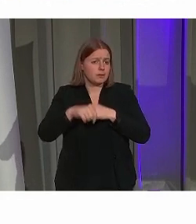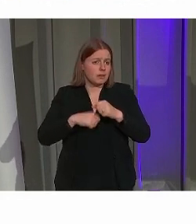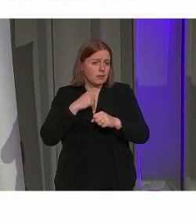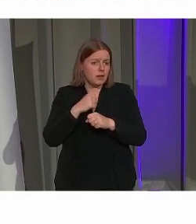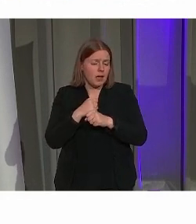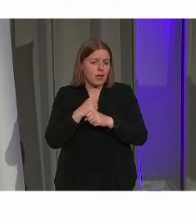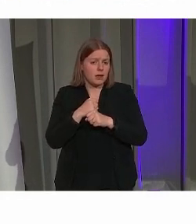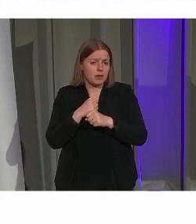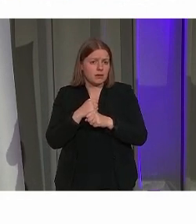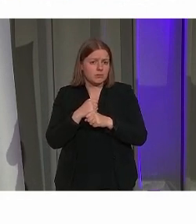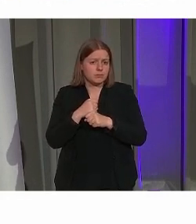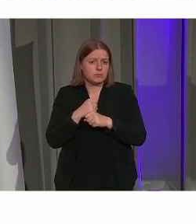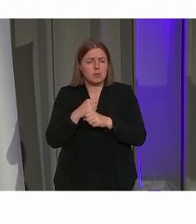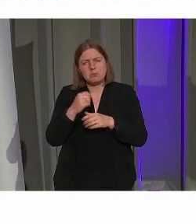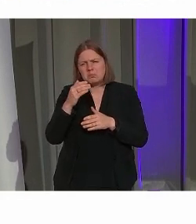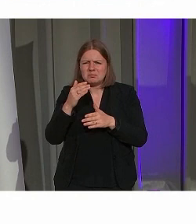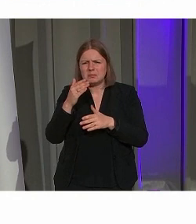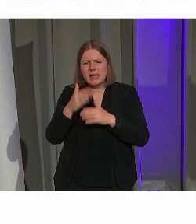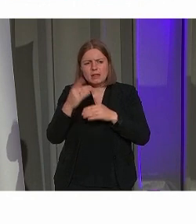For example,